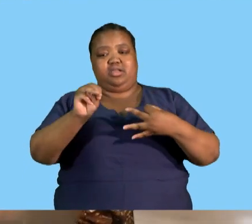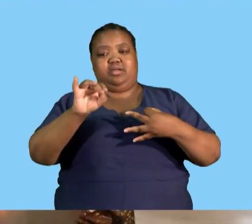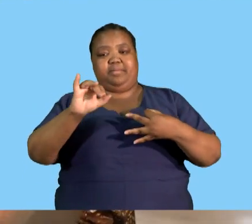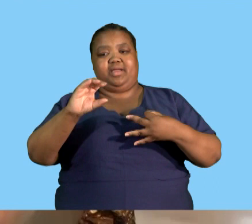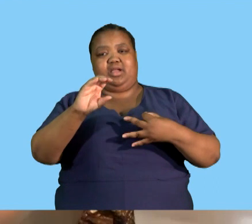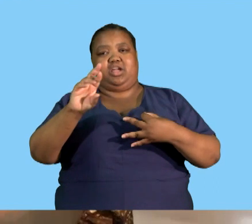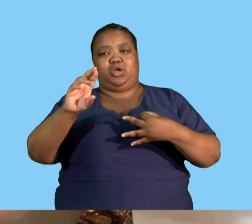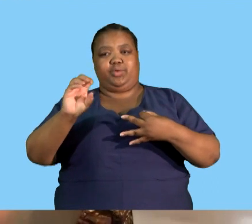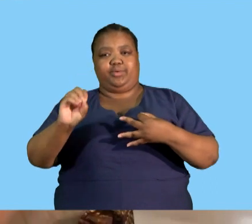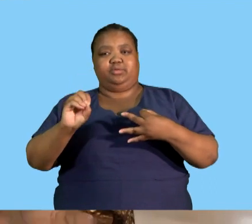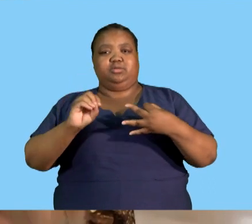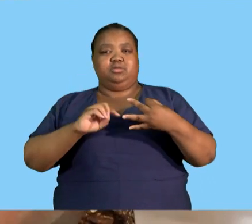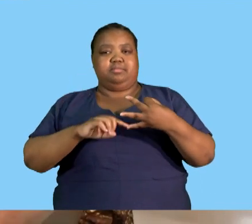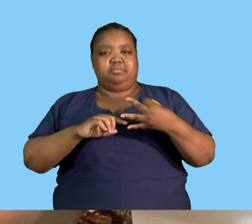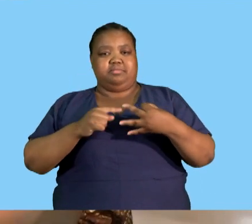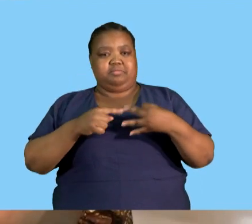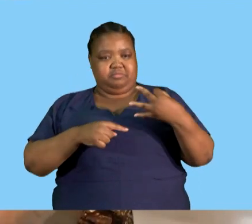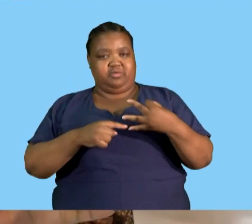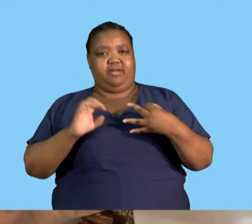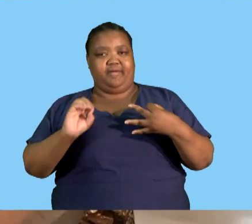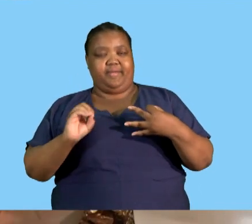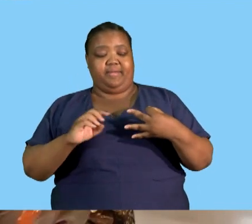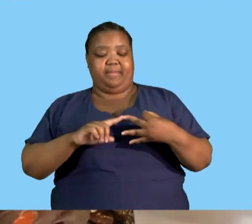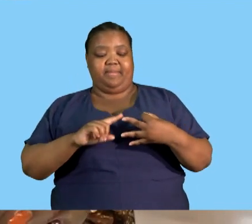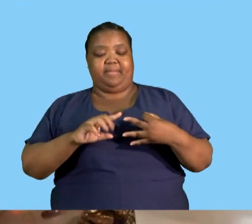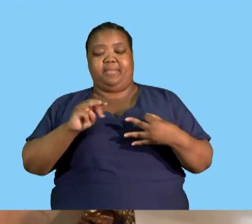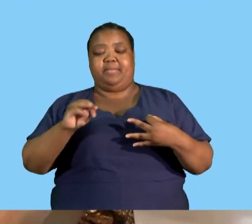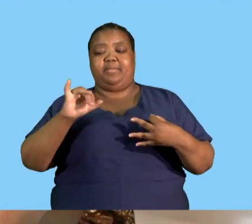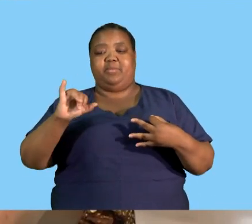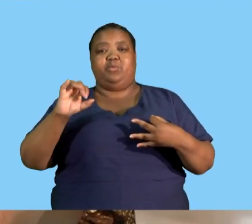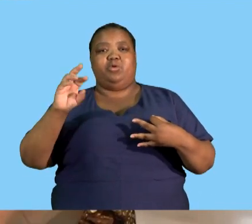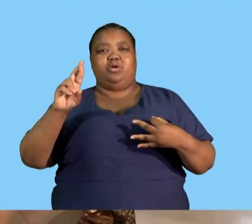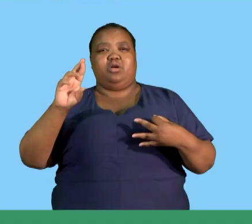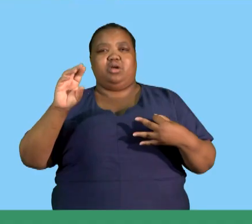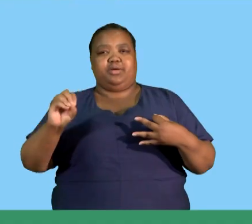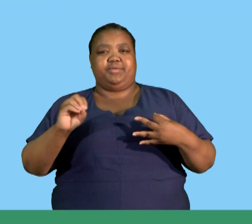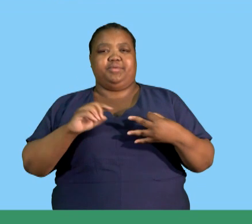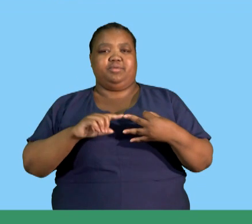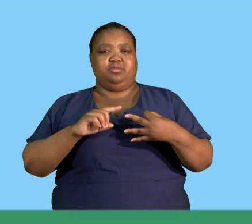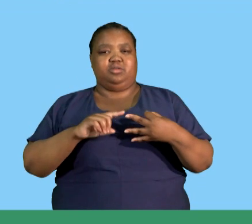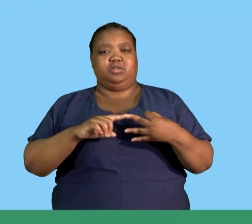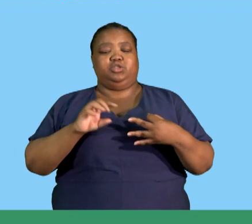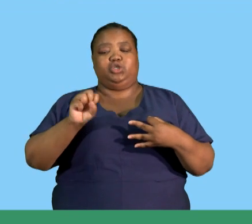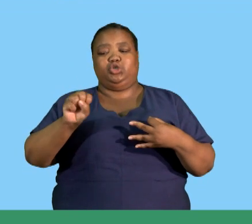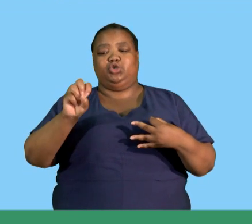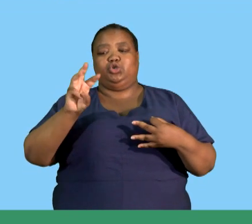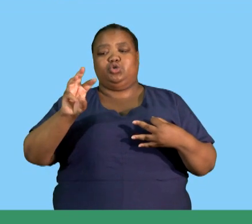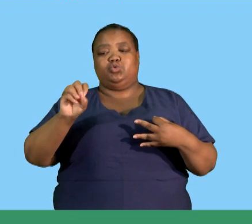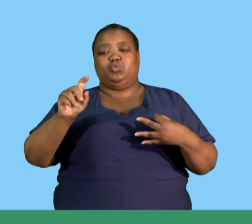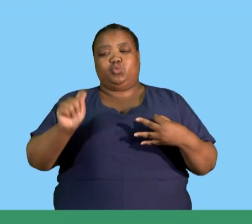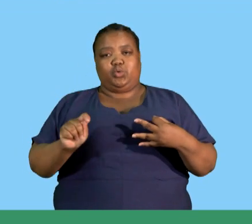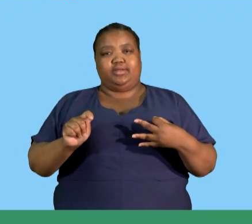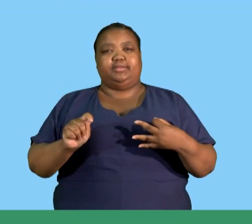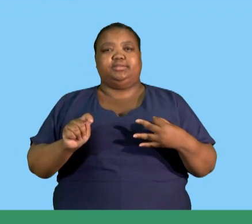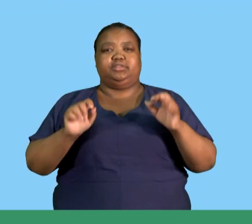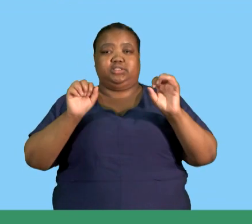got micro, we've got market, we've got macro. So for micro, we are using SWOT